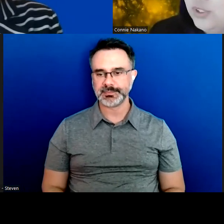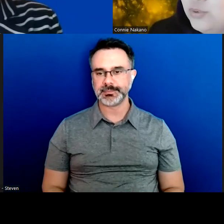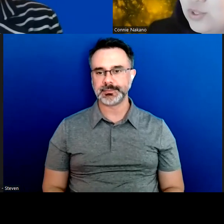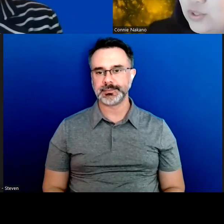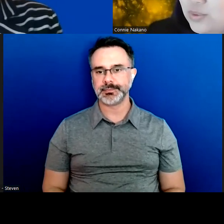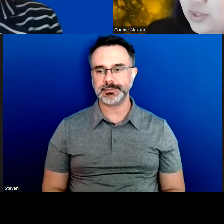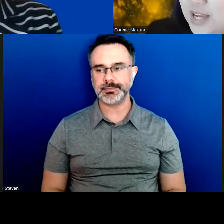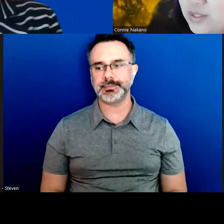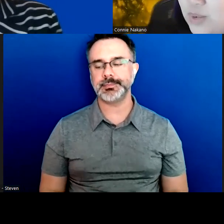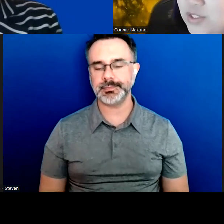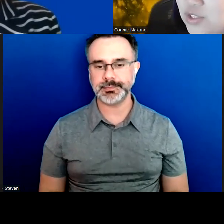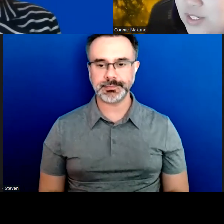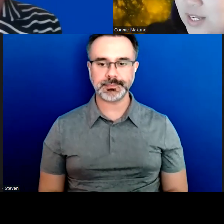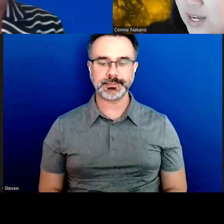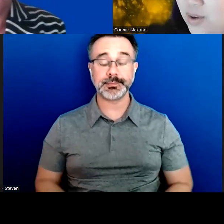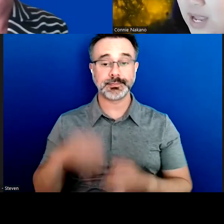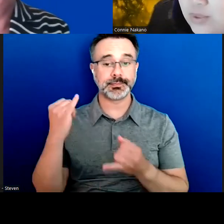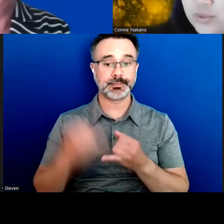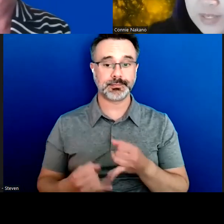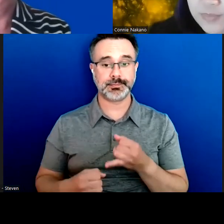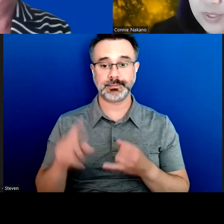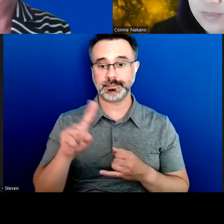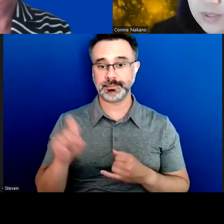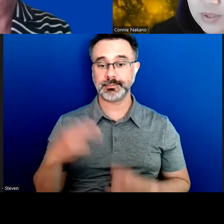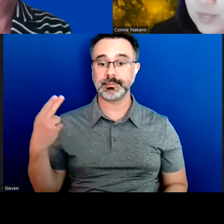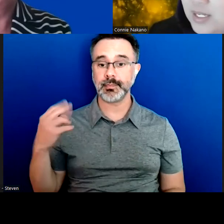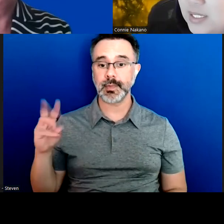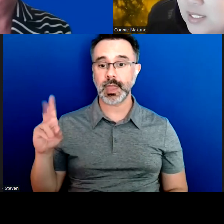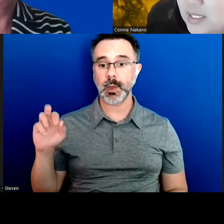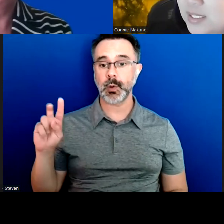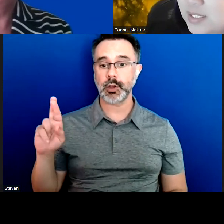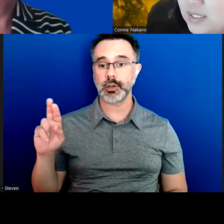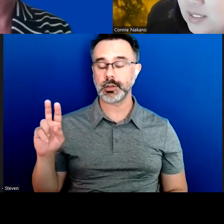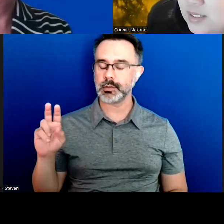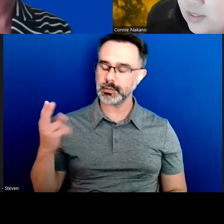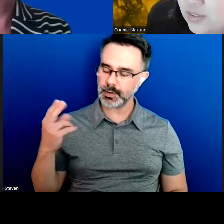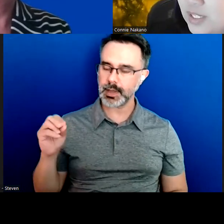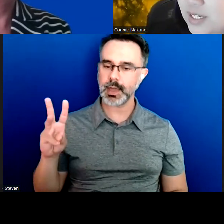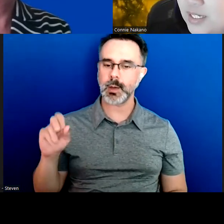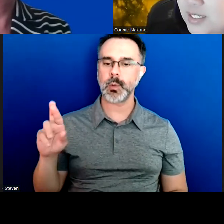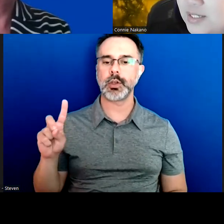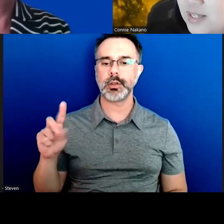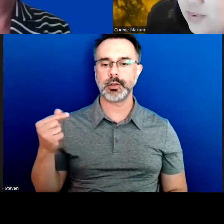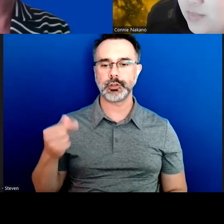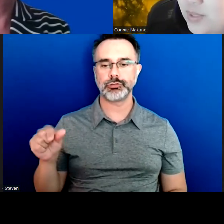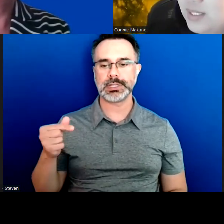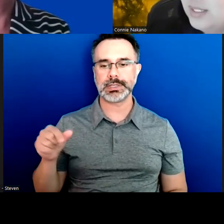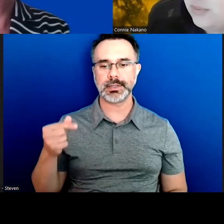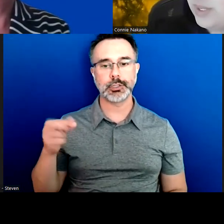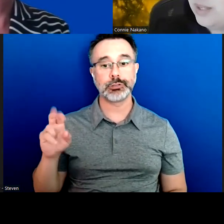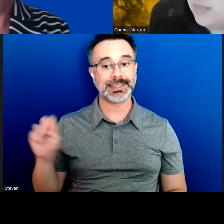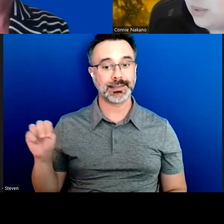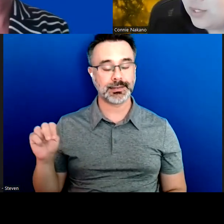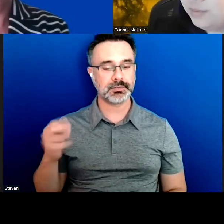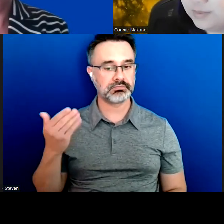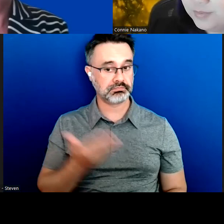Great, and we'll go to the last question. Howard Green, will unmute your mic. Or your line is now unmuted if you